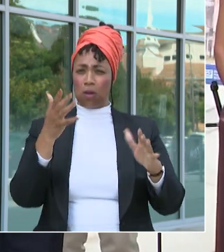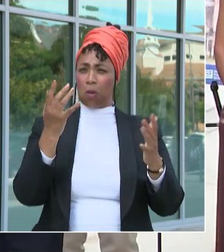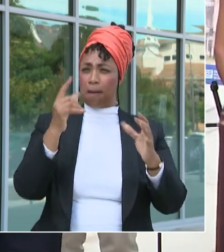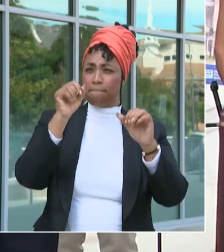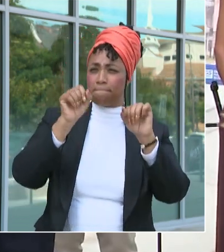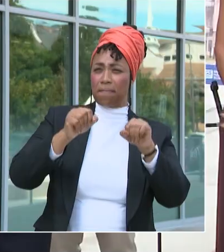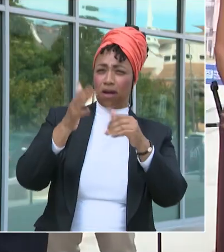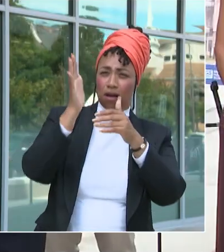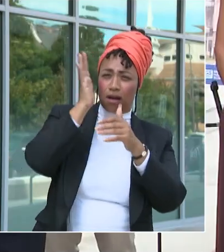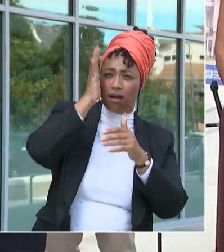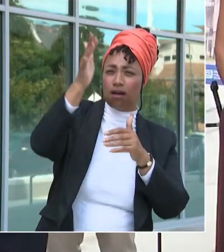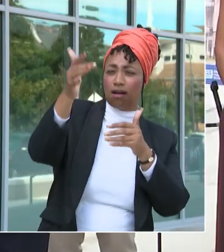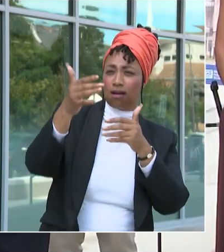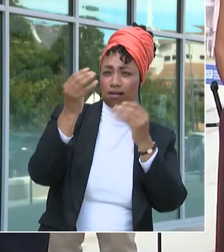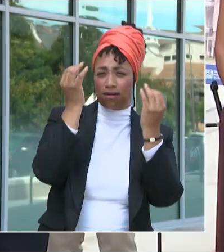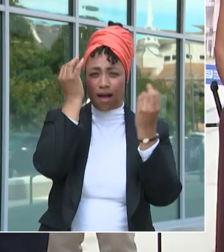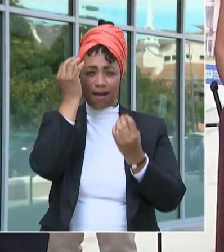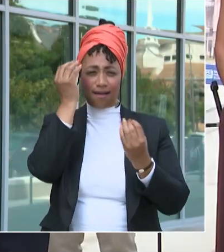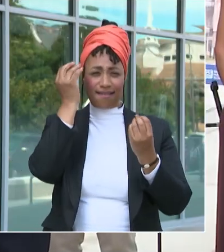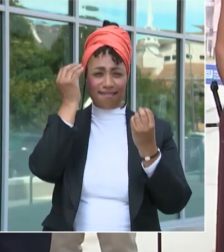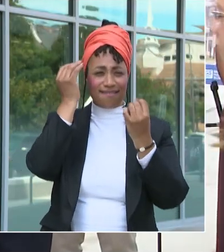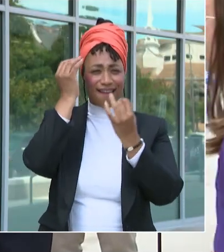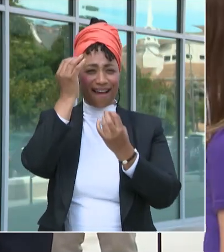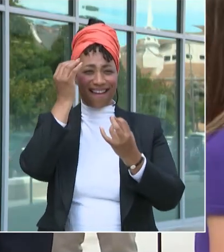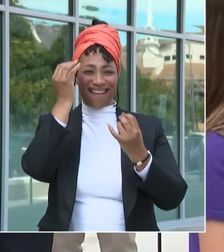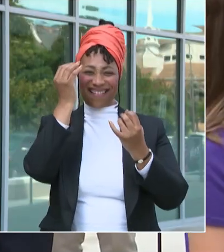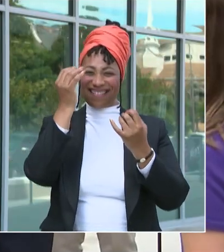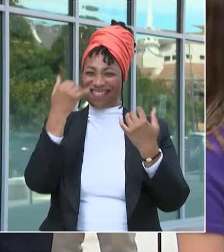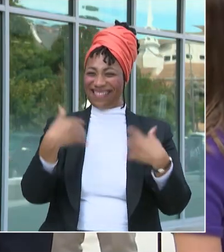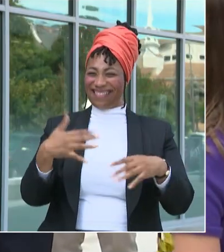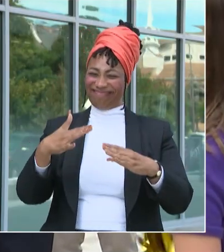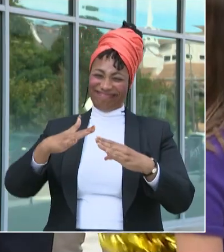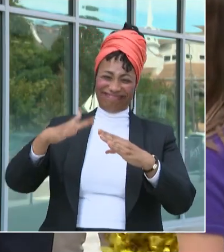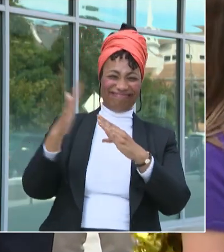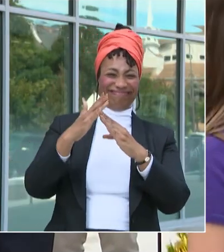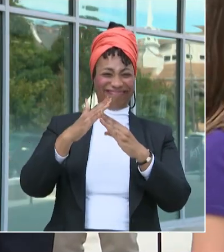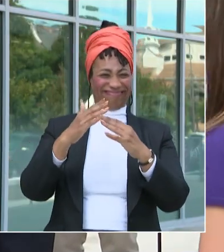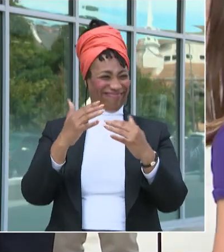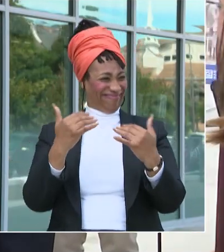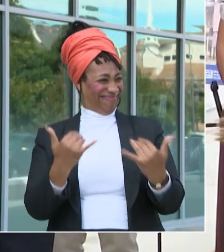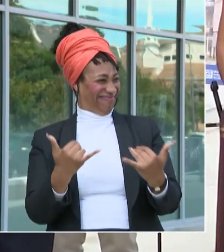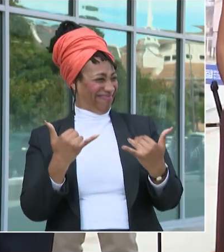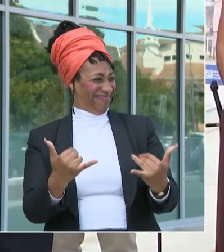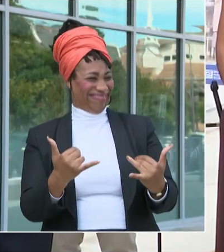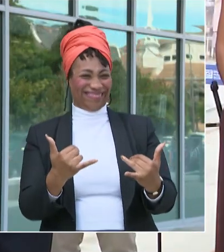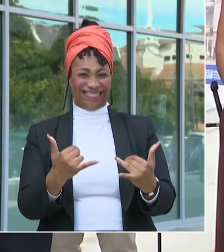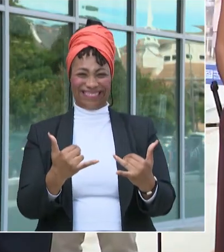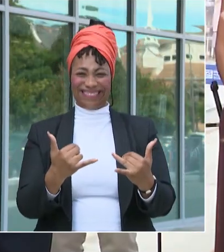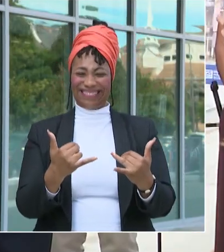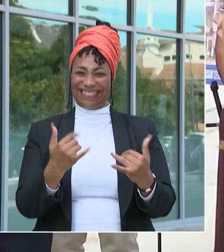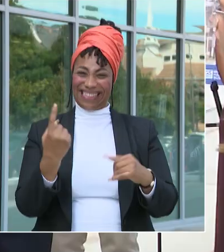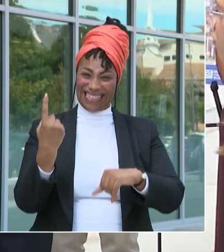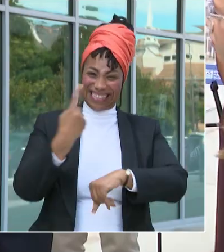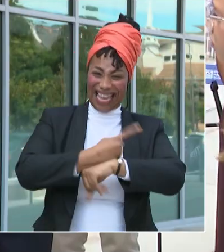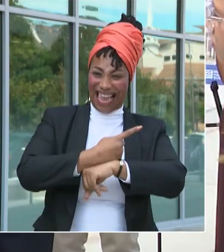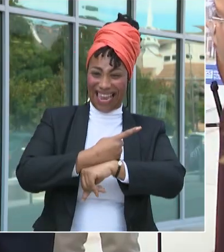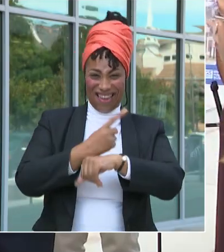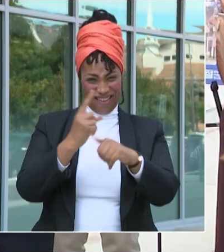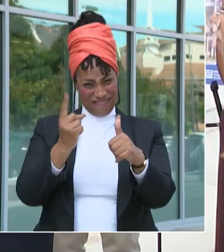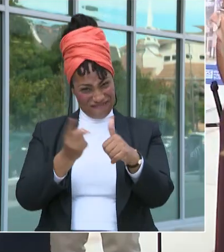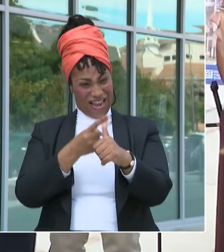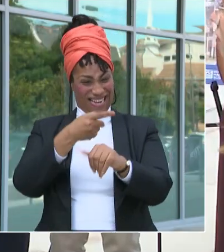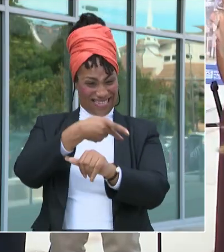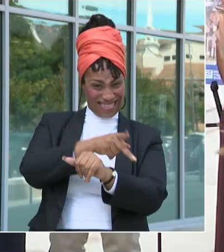to think about dreams coming to fruition than today. But not only is it the first day of pre-K for our 3-year-olds